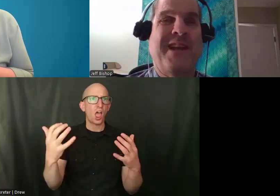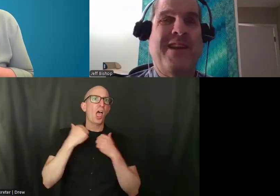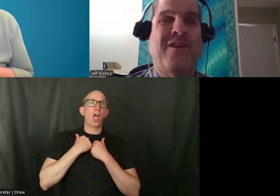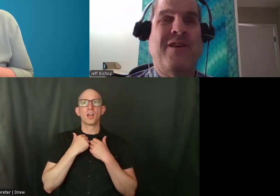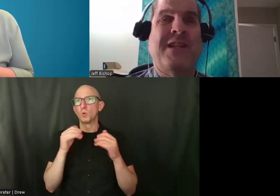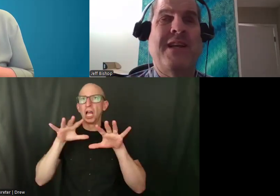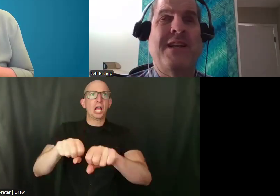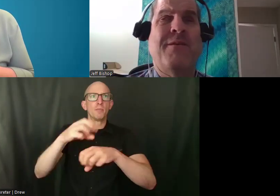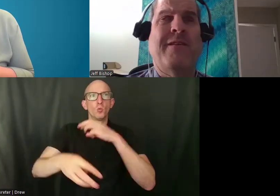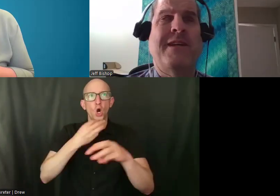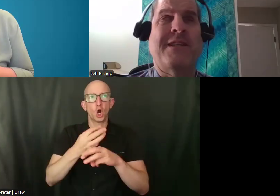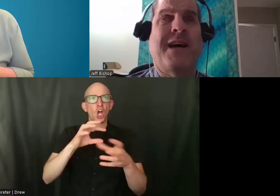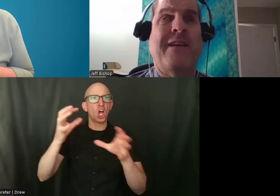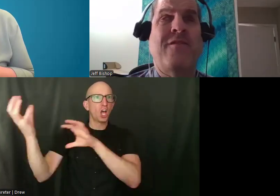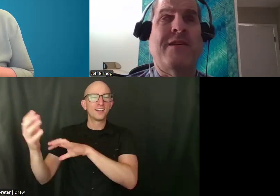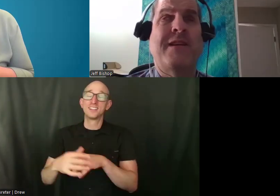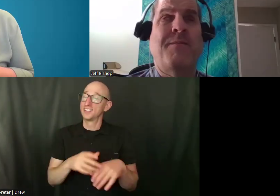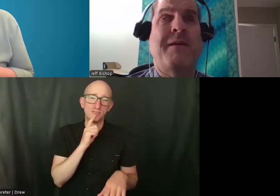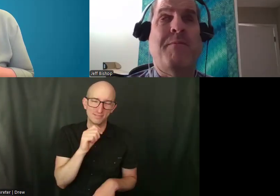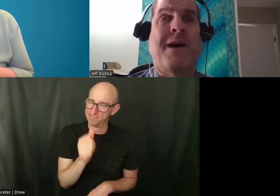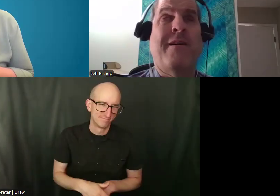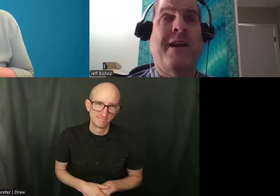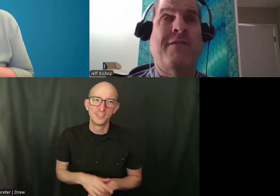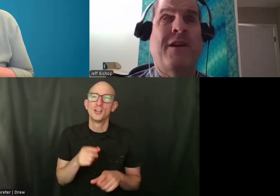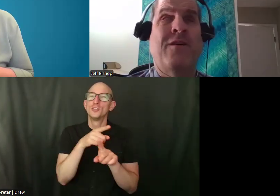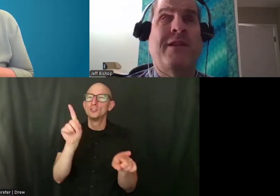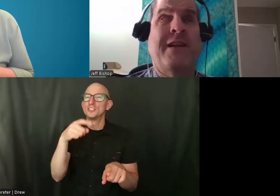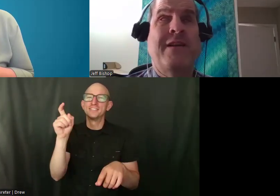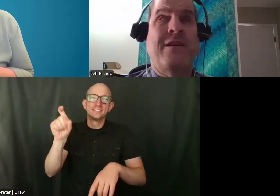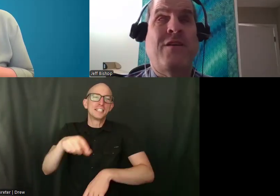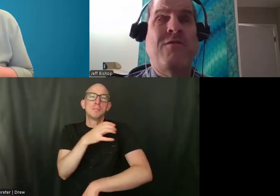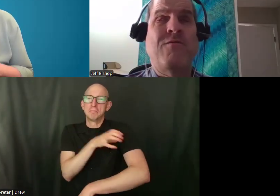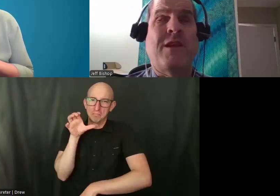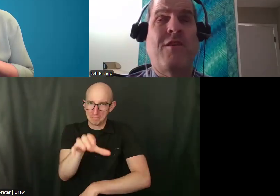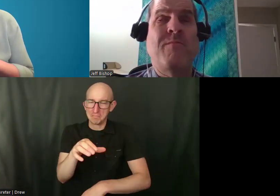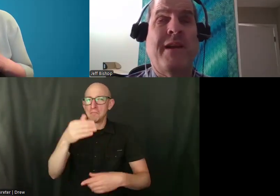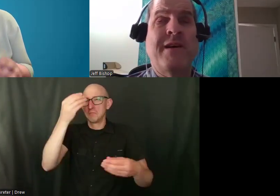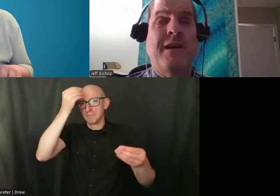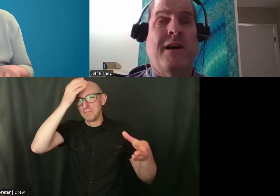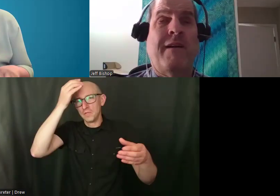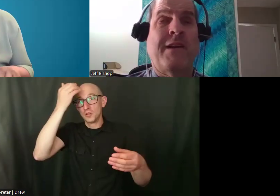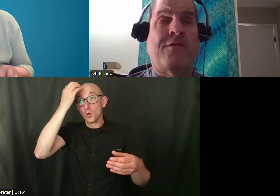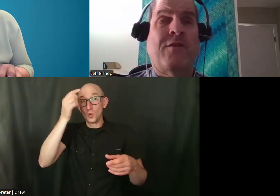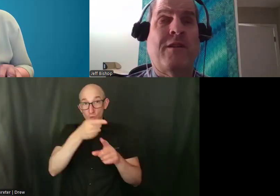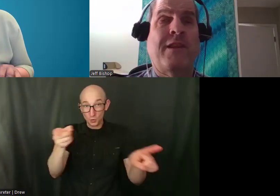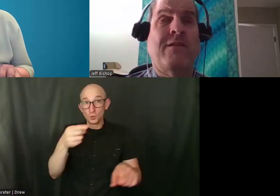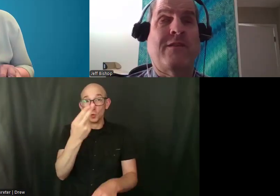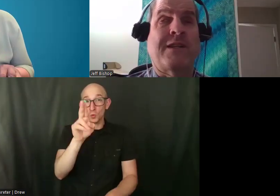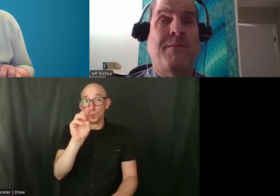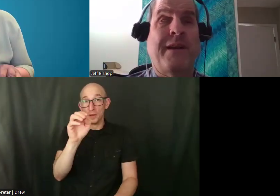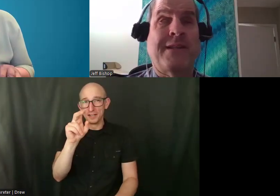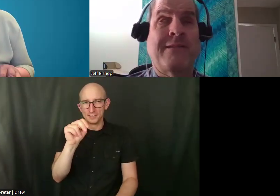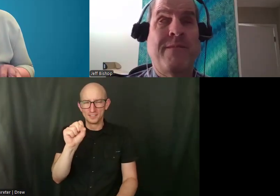world. And it really is not. You just need to be empowered enough to know that you, the human, are in control of the